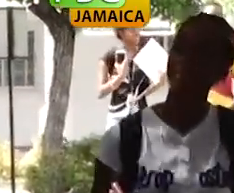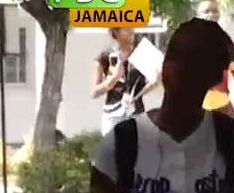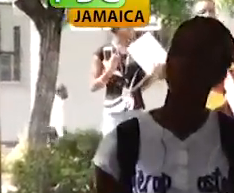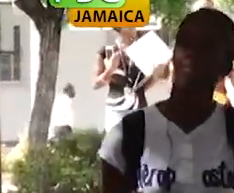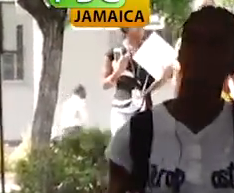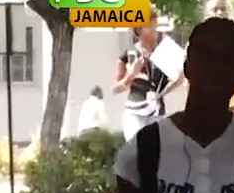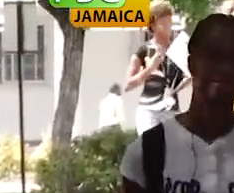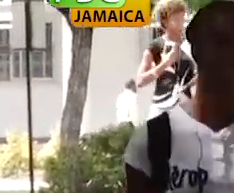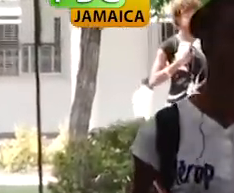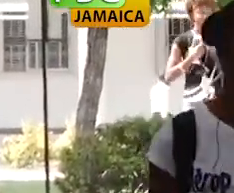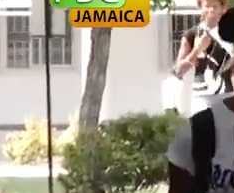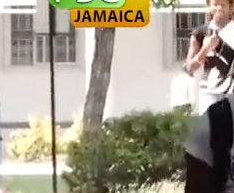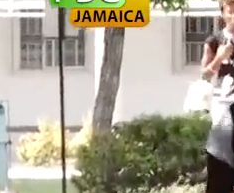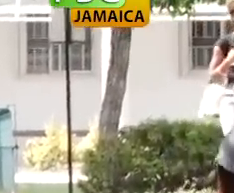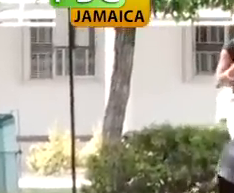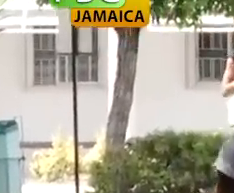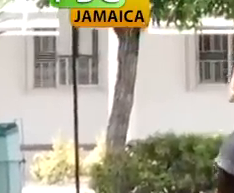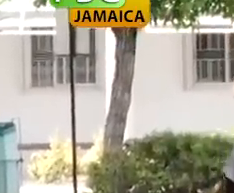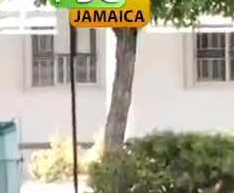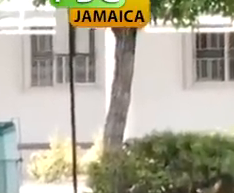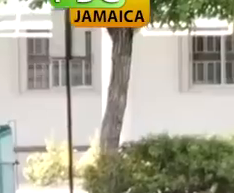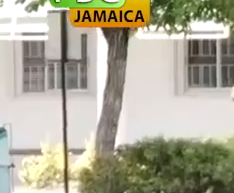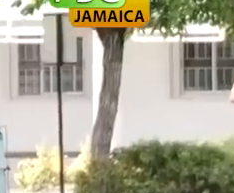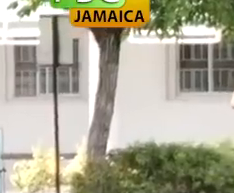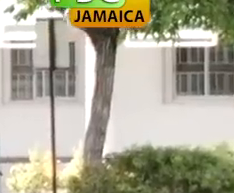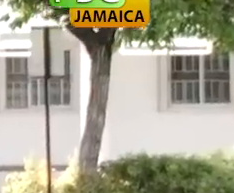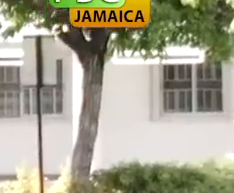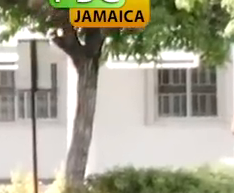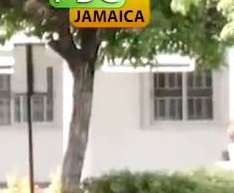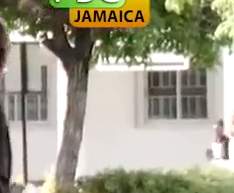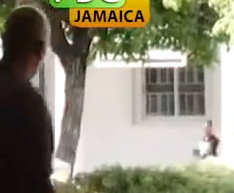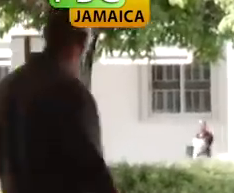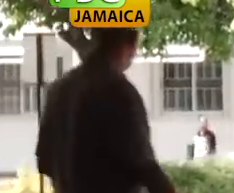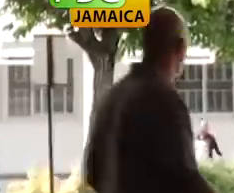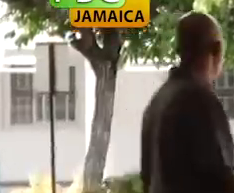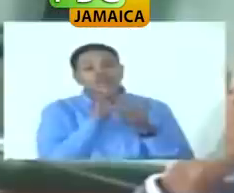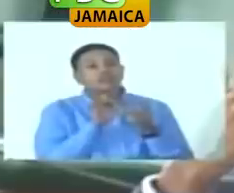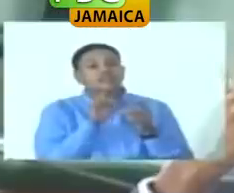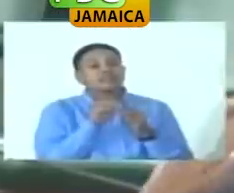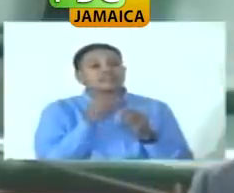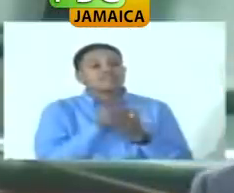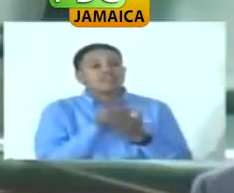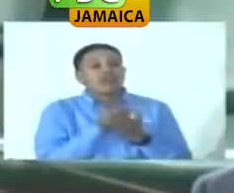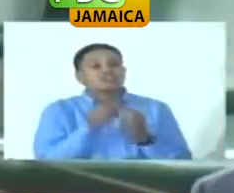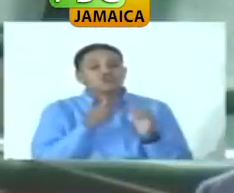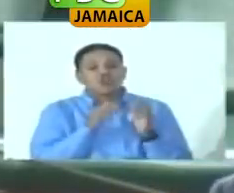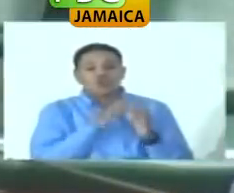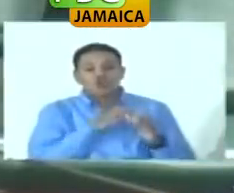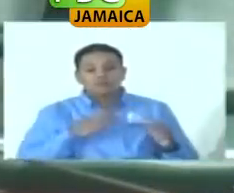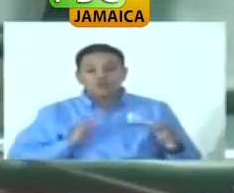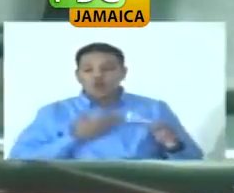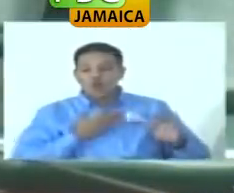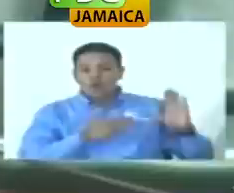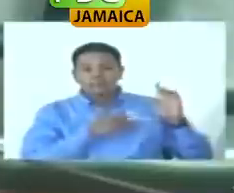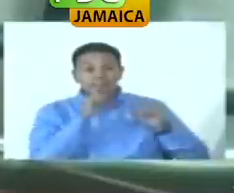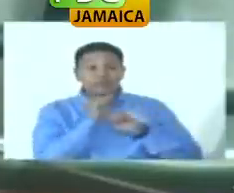the 2020-2021 fiscal year at the last sitting of the Lower House of Parliament. That our commitment to ensuring